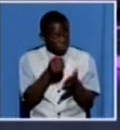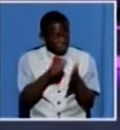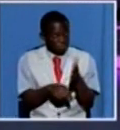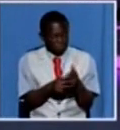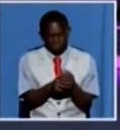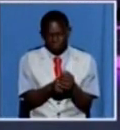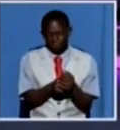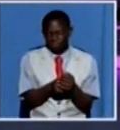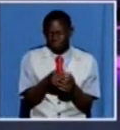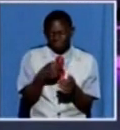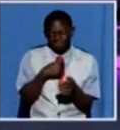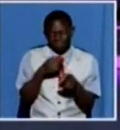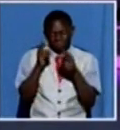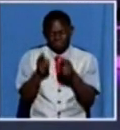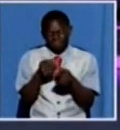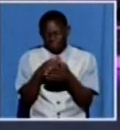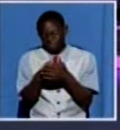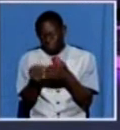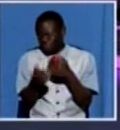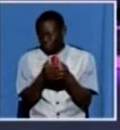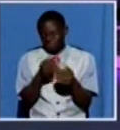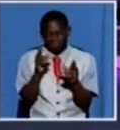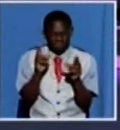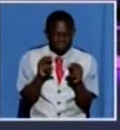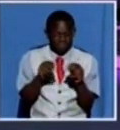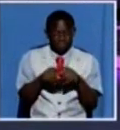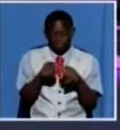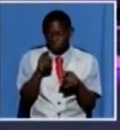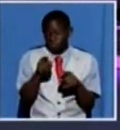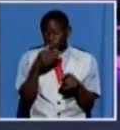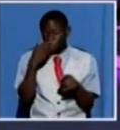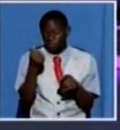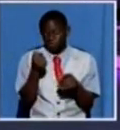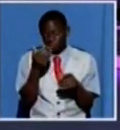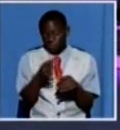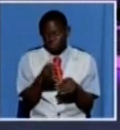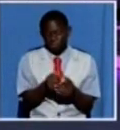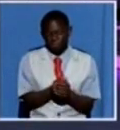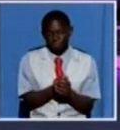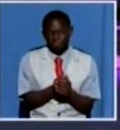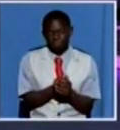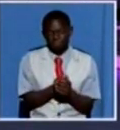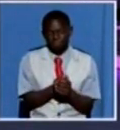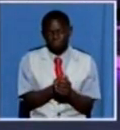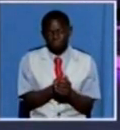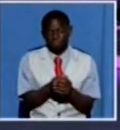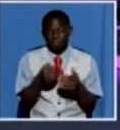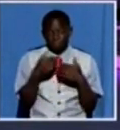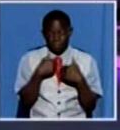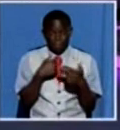we would want it to be better than what it is now. Why isn't it better than what it is now? There are three components.